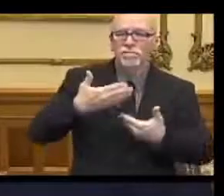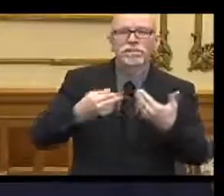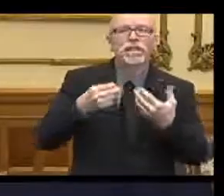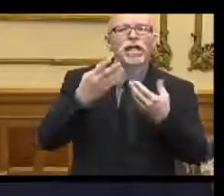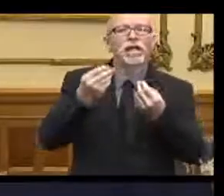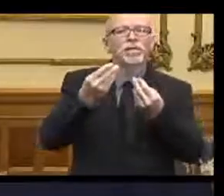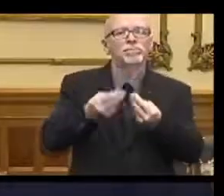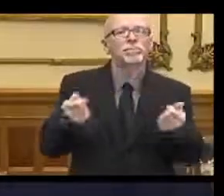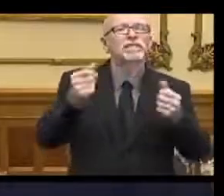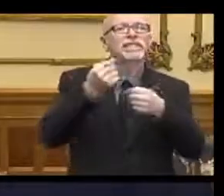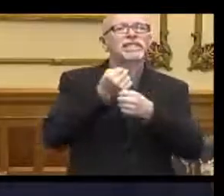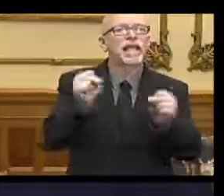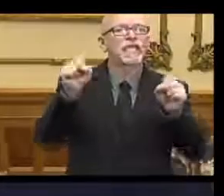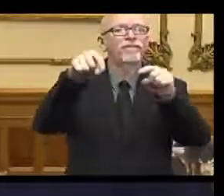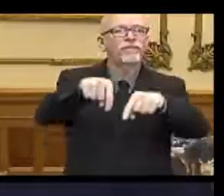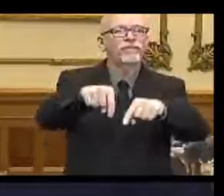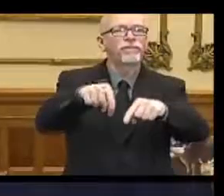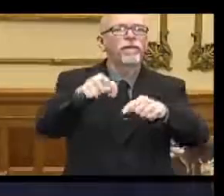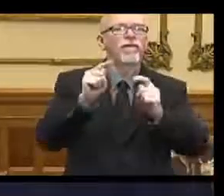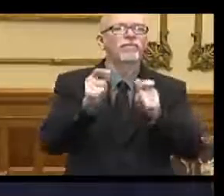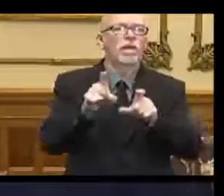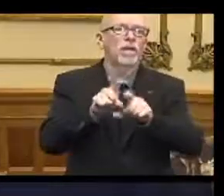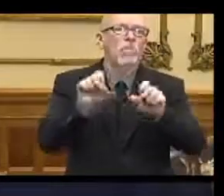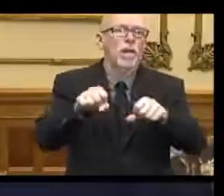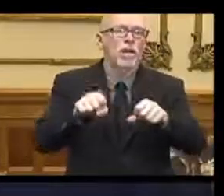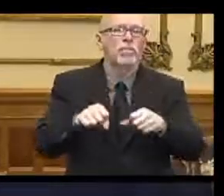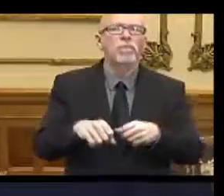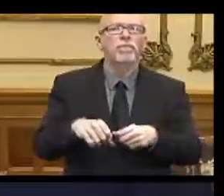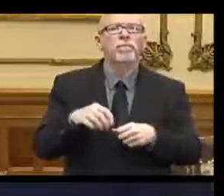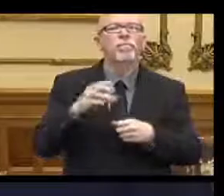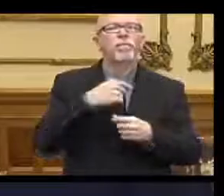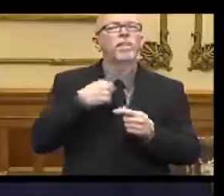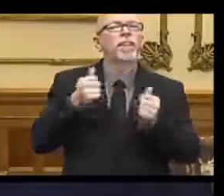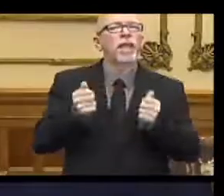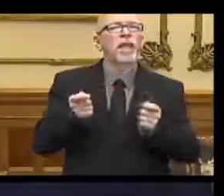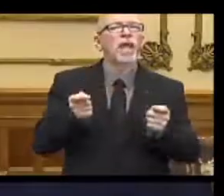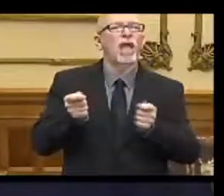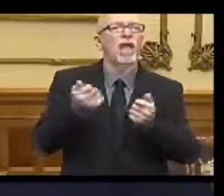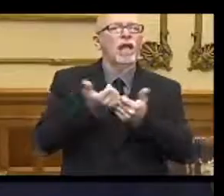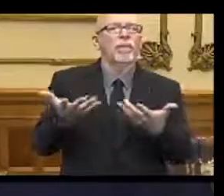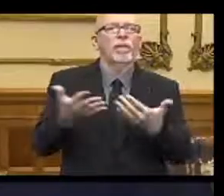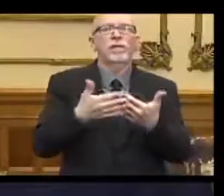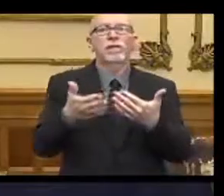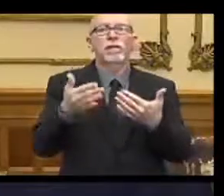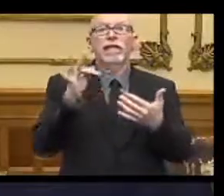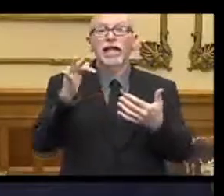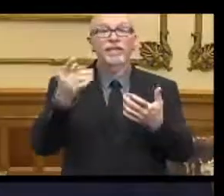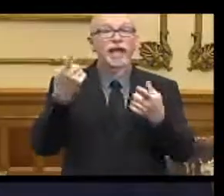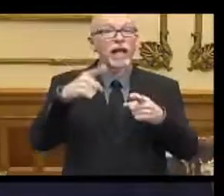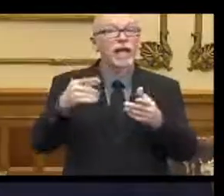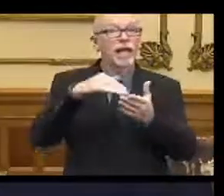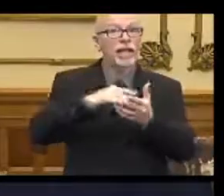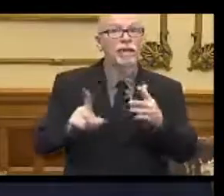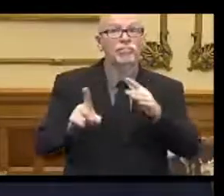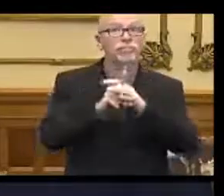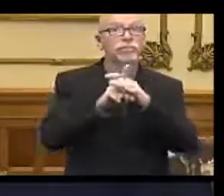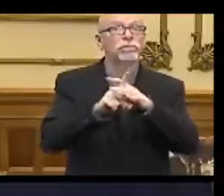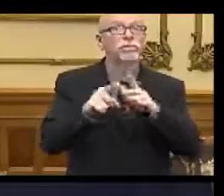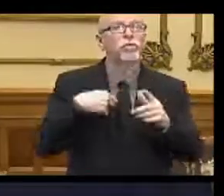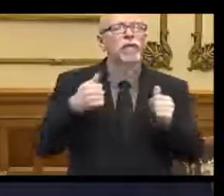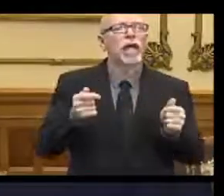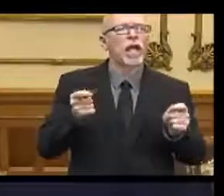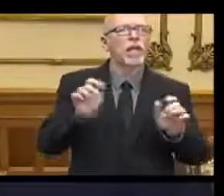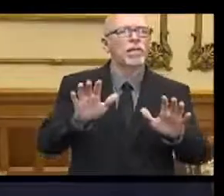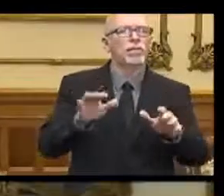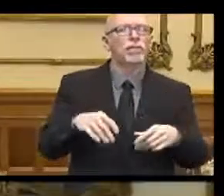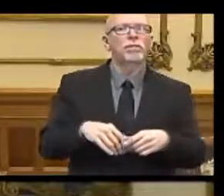responsibly, safely, as fast as we can, and be able to handle anything that could wash back up on shore. It's the